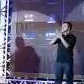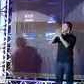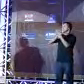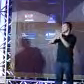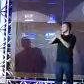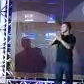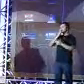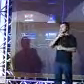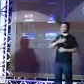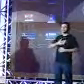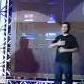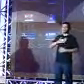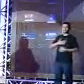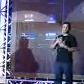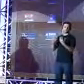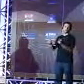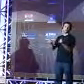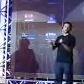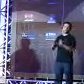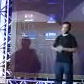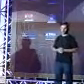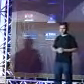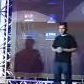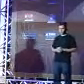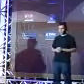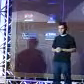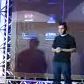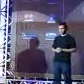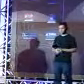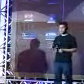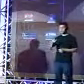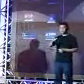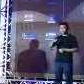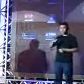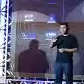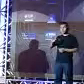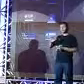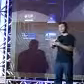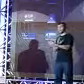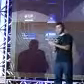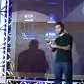if people have enough income and they have enough food,